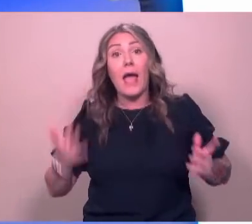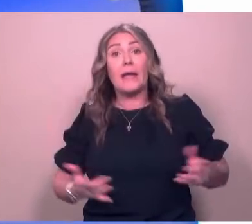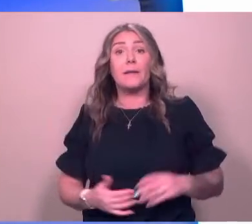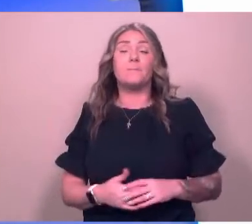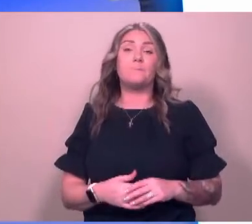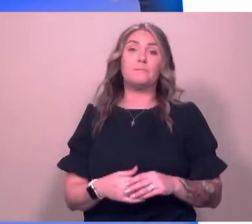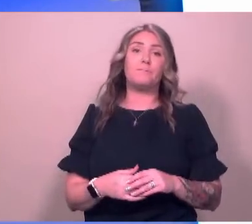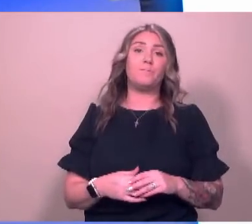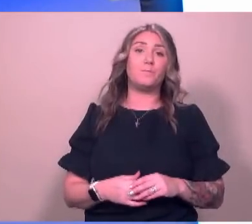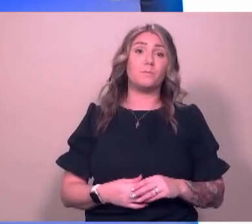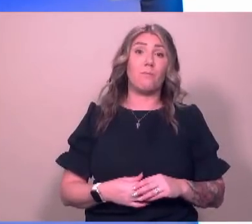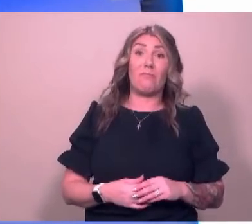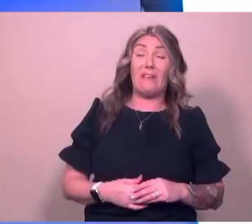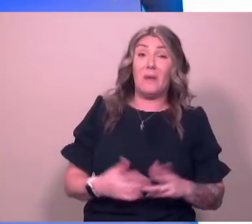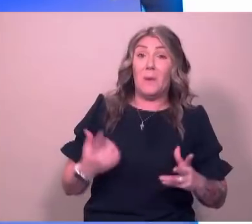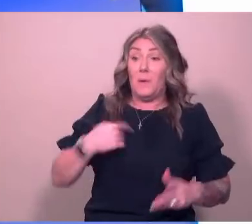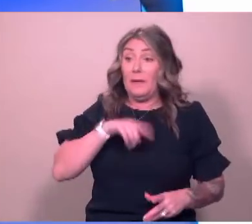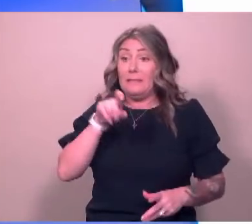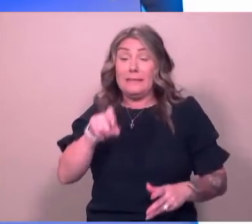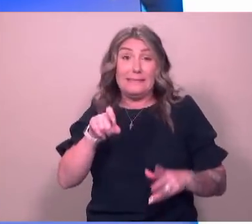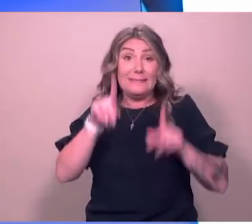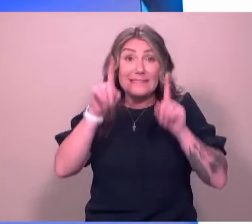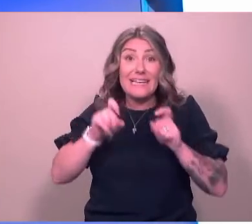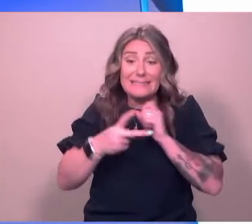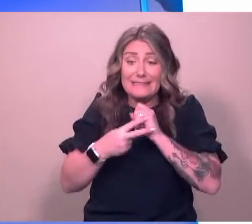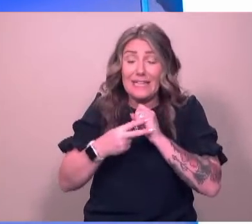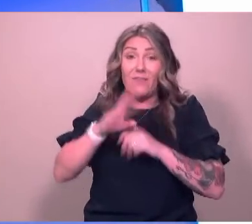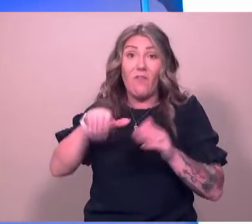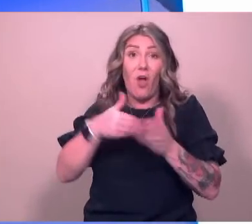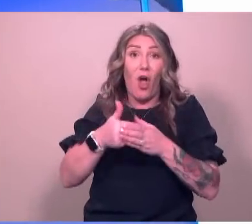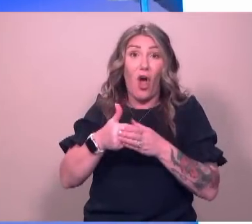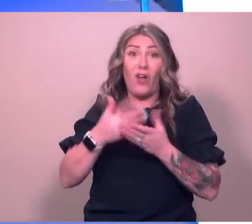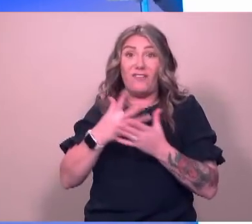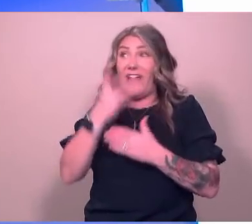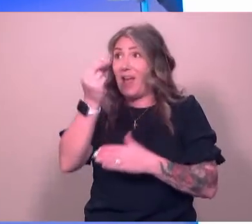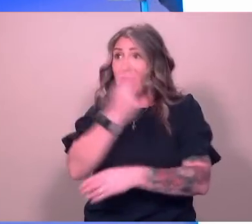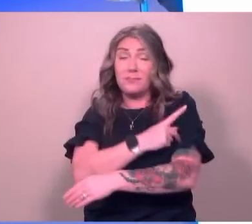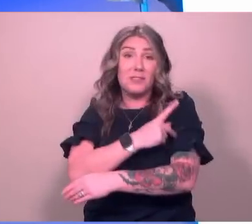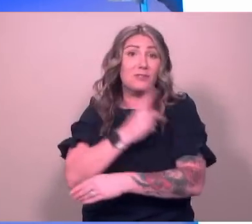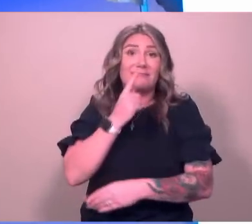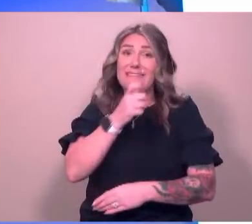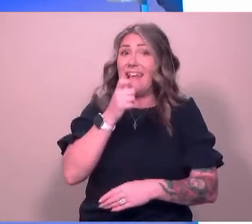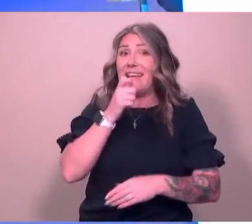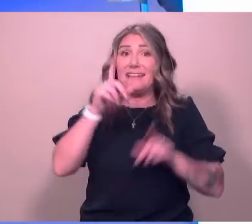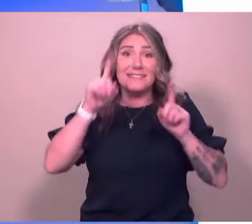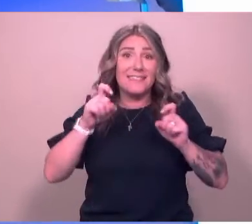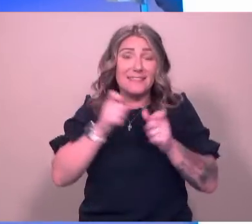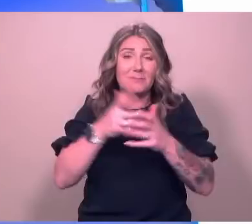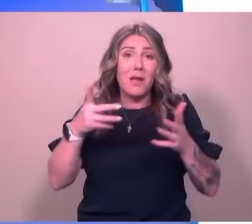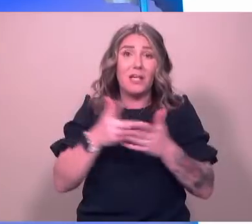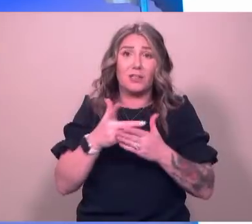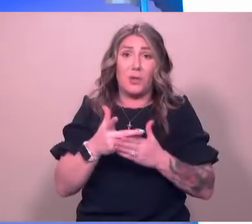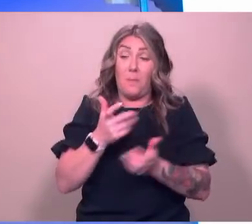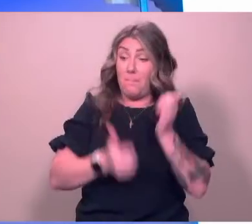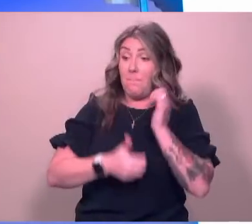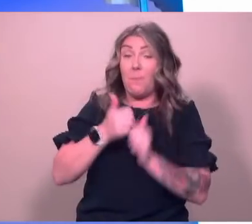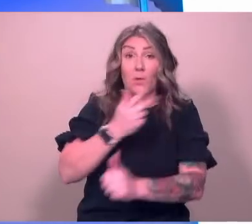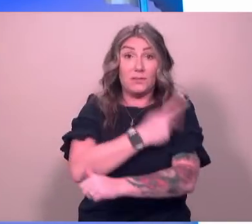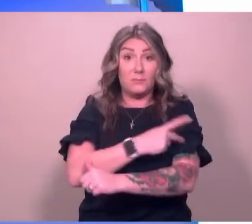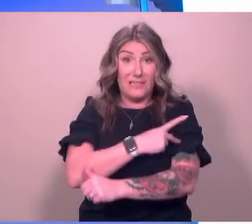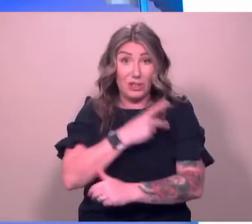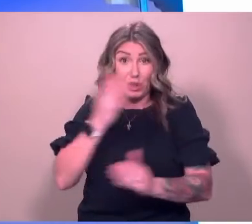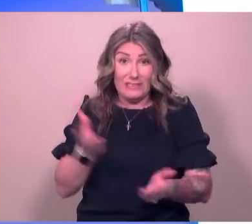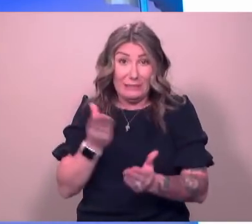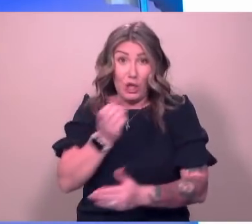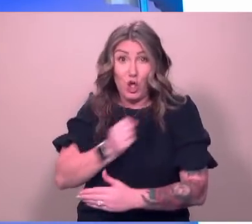had to have testing reserved for all the outpatients, and so we're not testing as much. So we know the majority of patients that are in our hospitalized